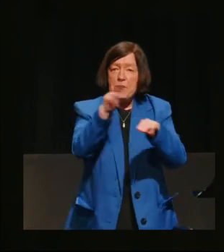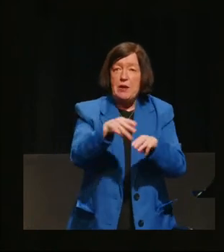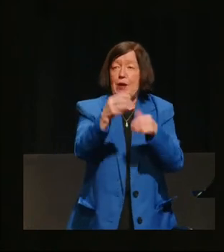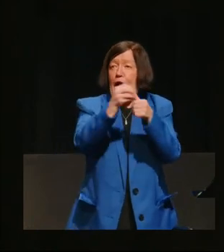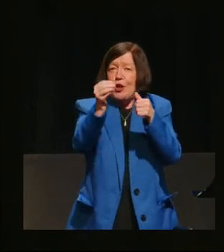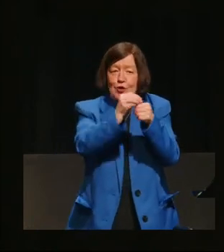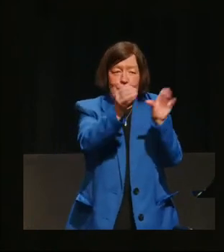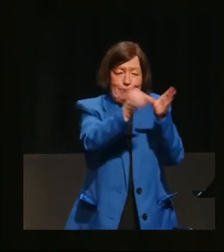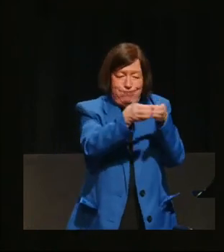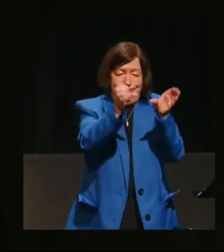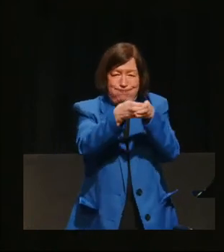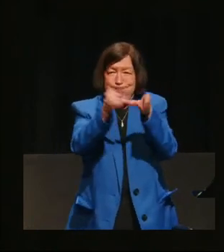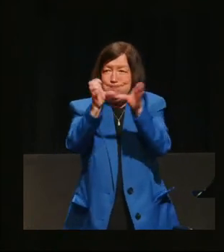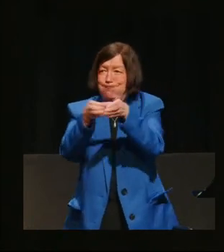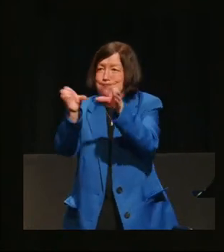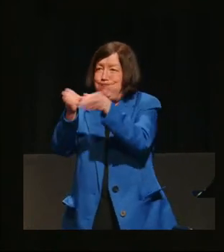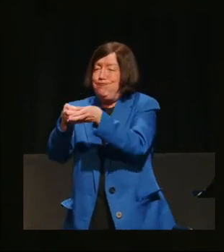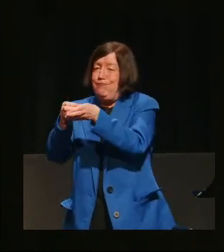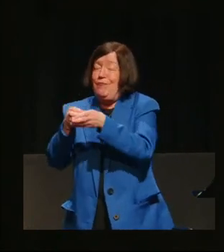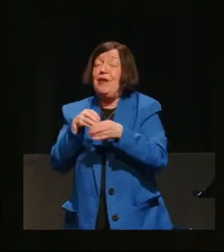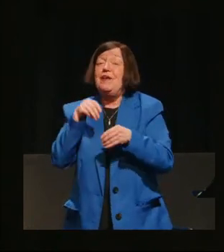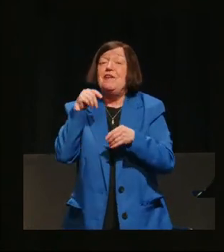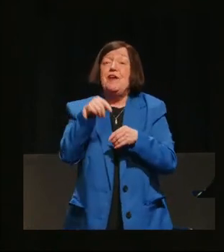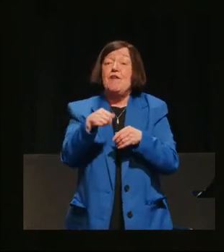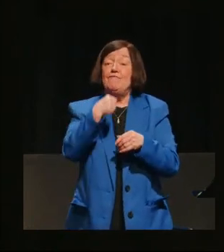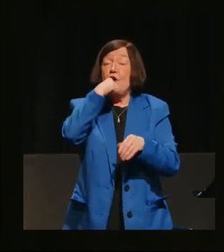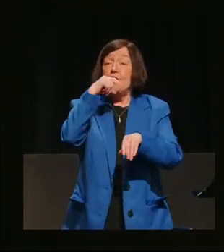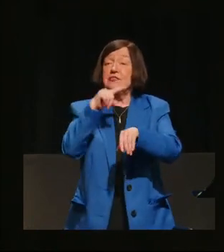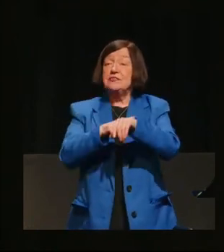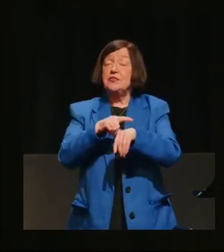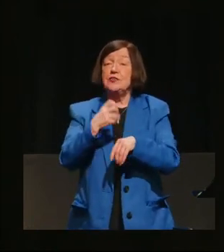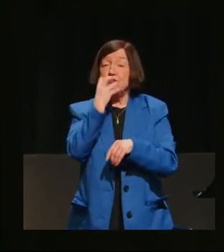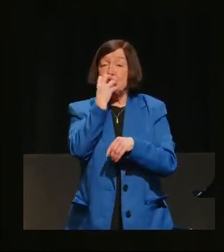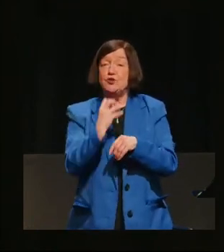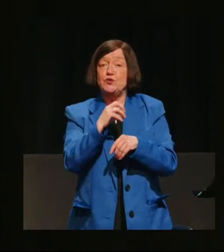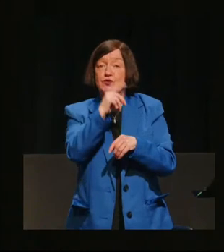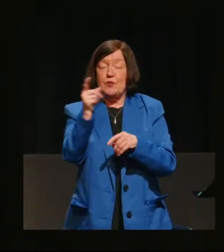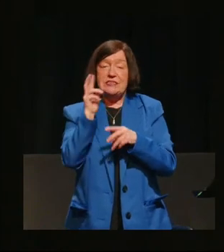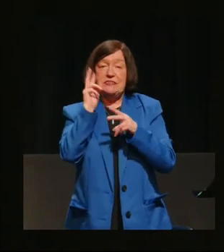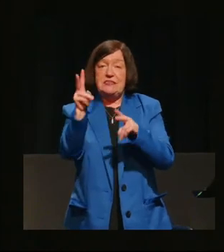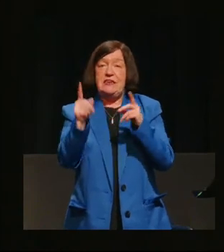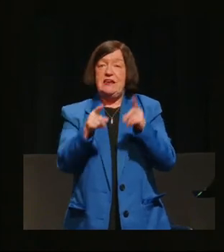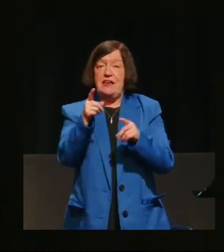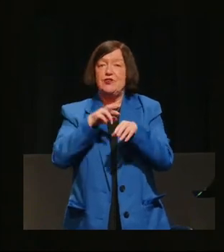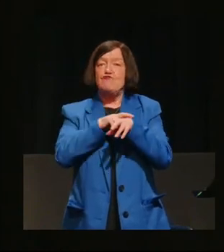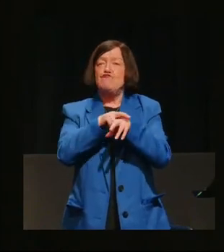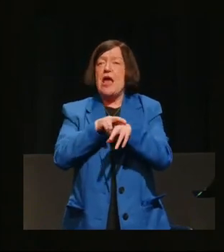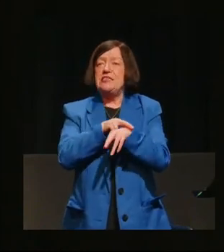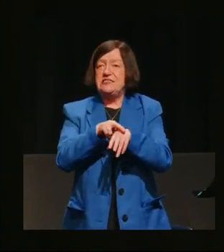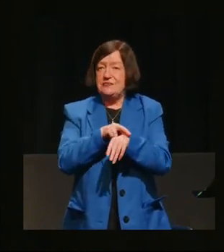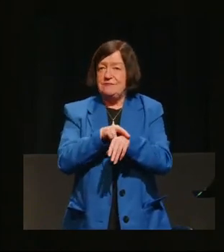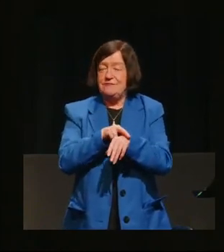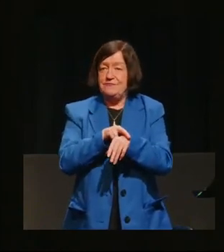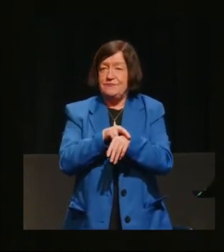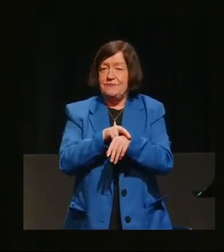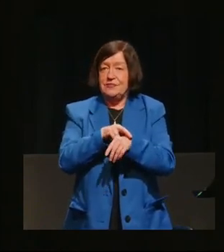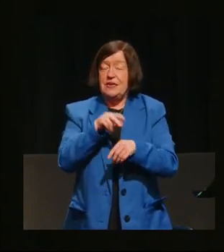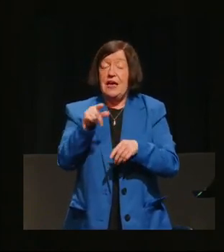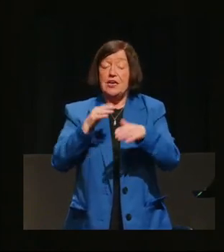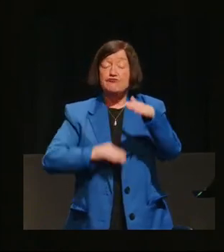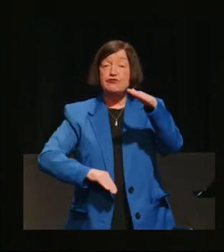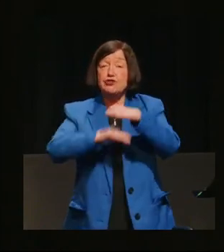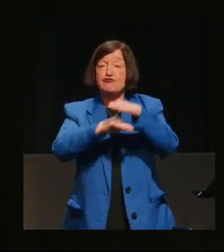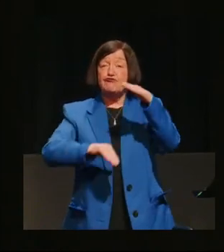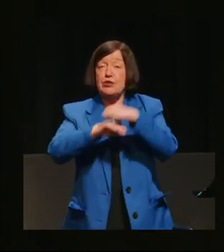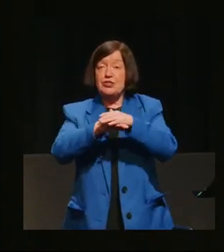ethnic minorities. For the first time, Jews were defined as a race. As